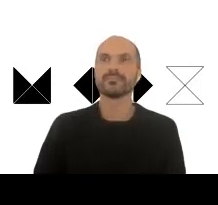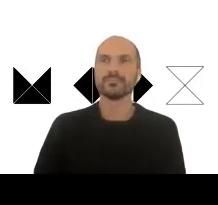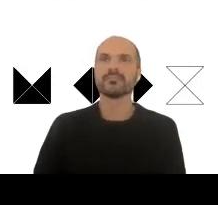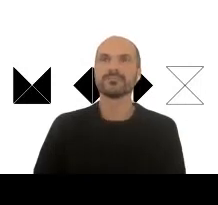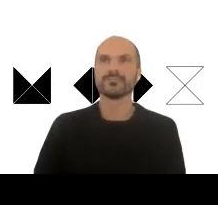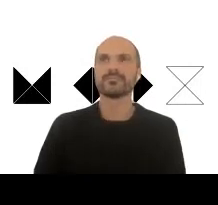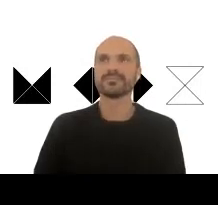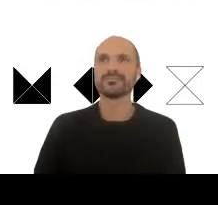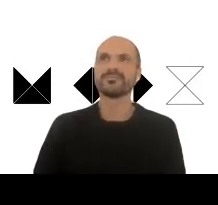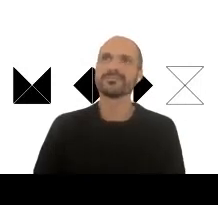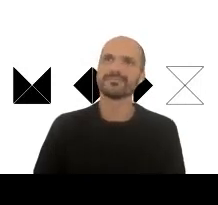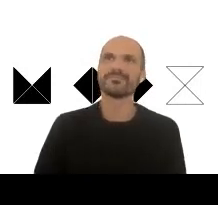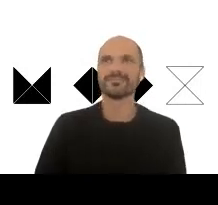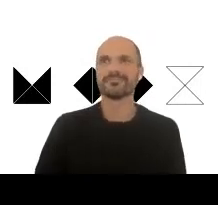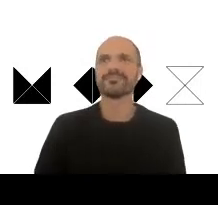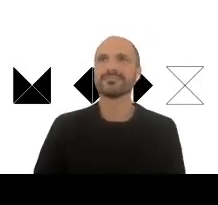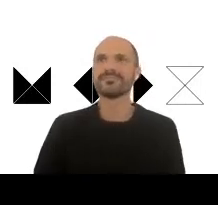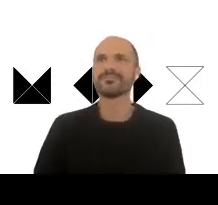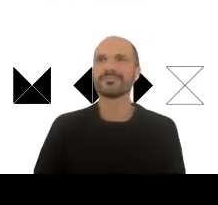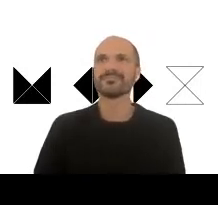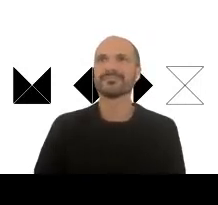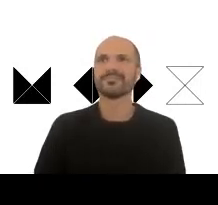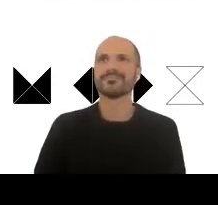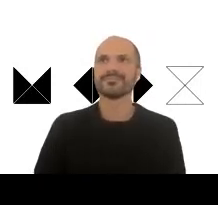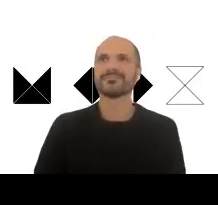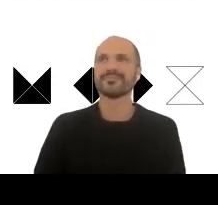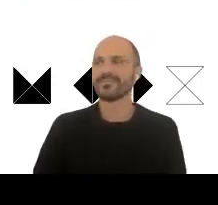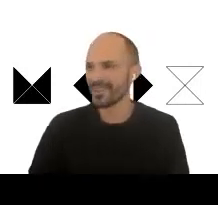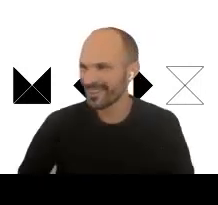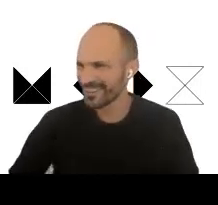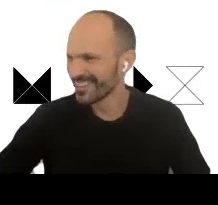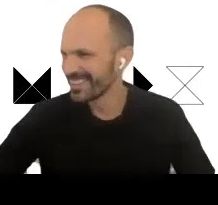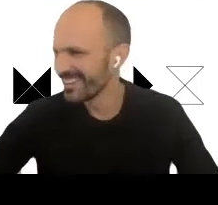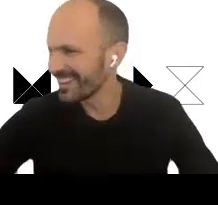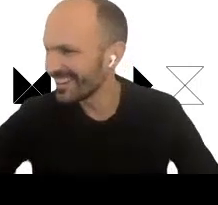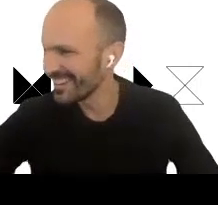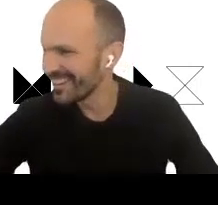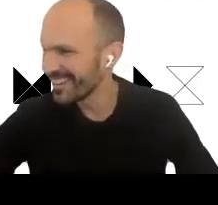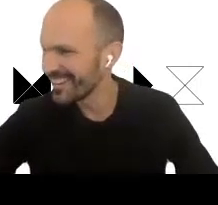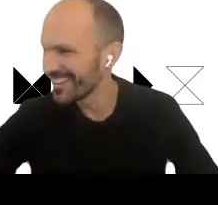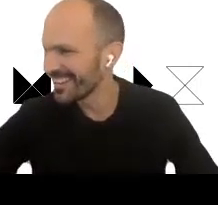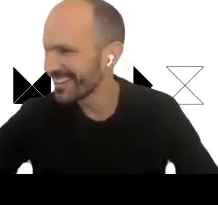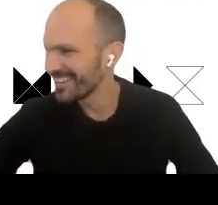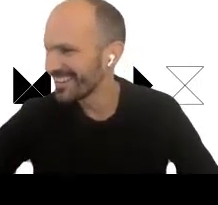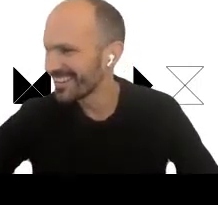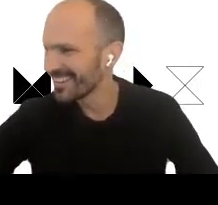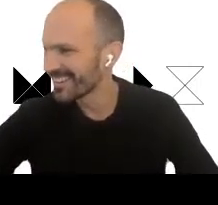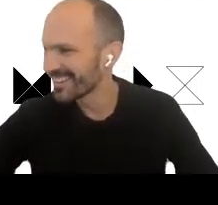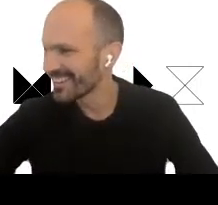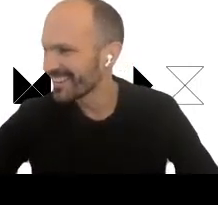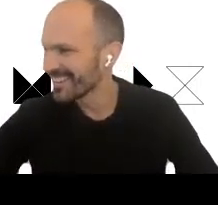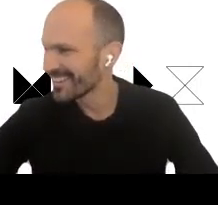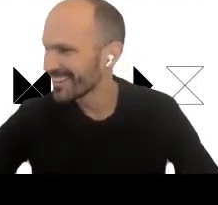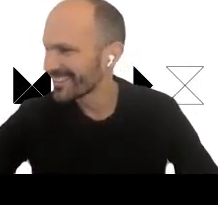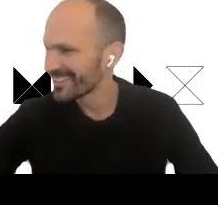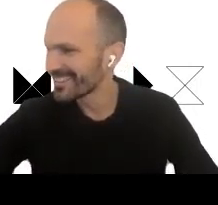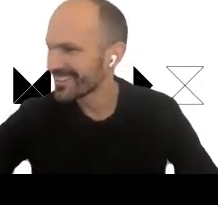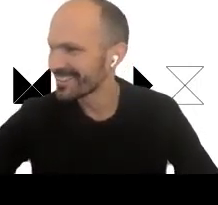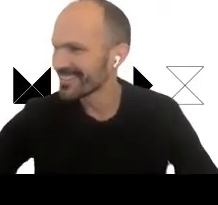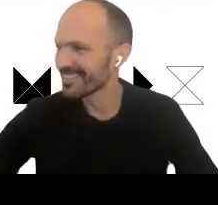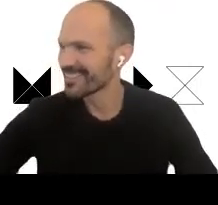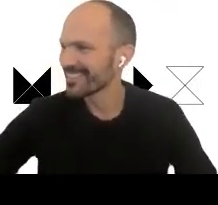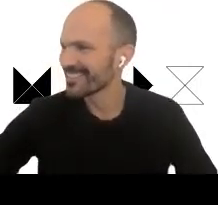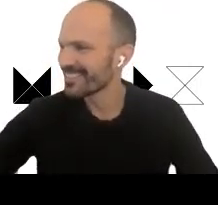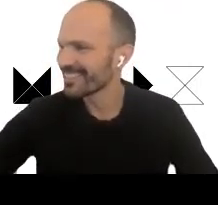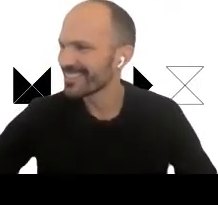1 single minute here, but it is 44 seconds. It's easier to remember 1 single minute, but it takes